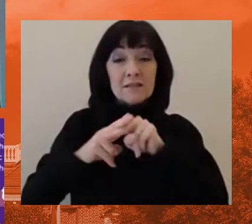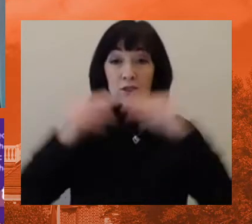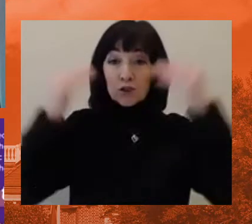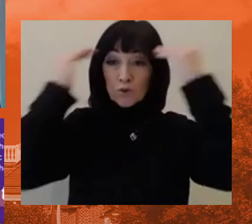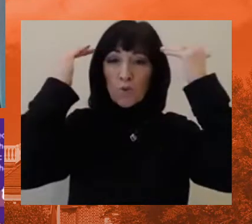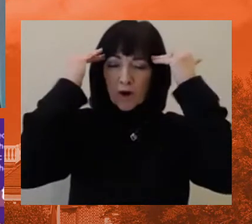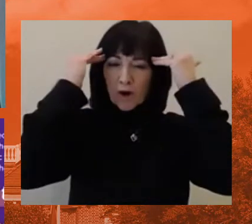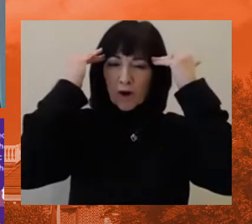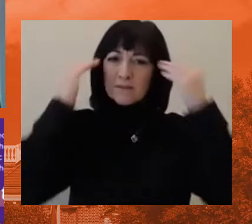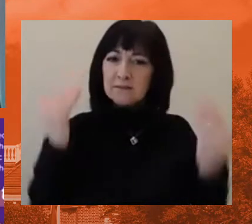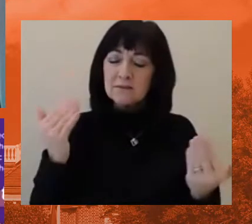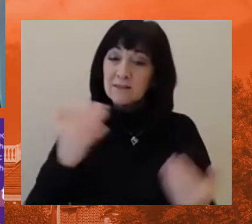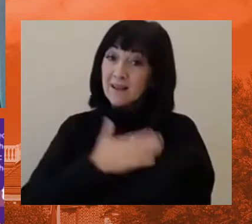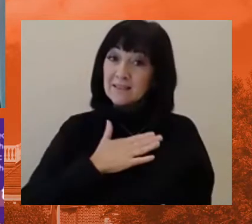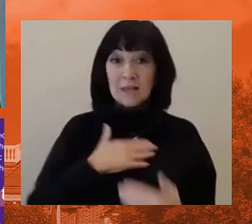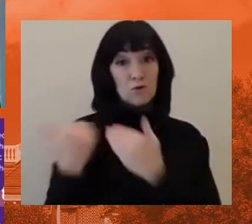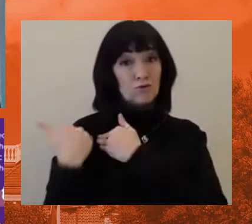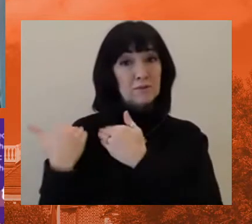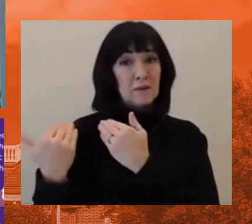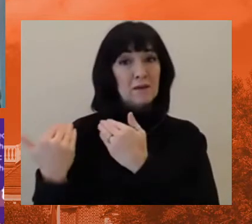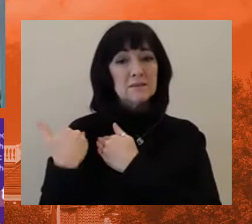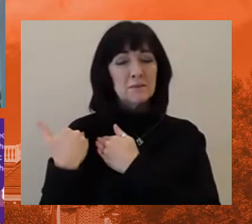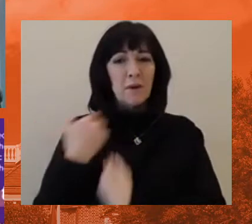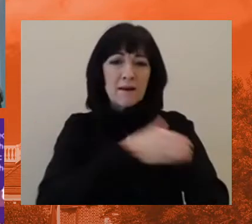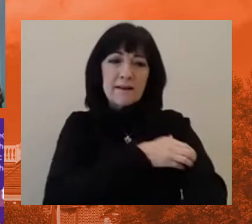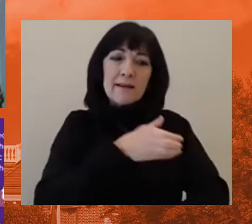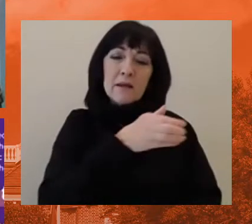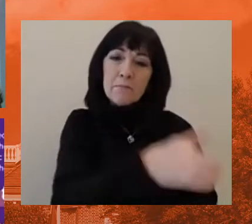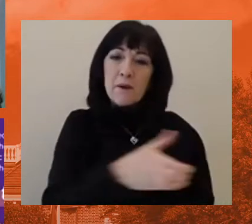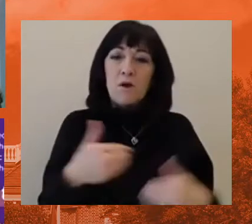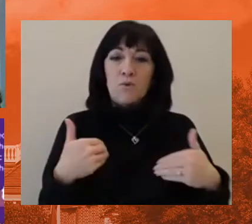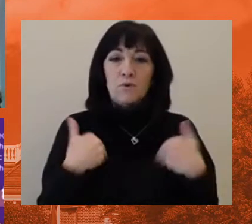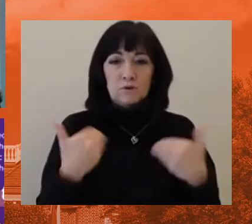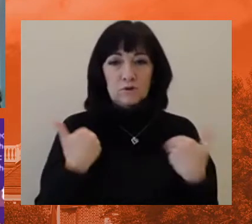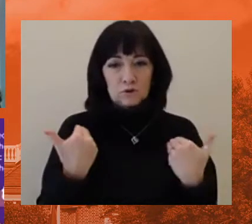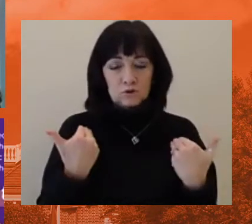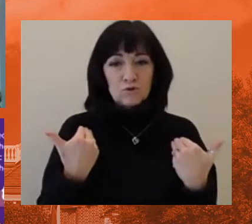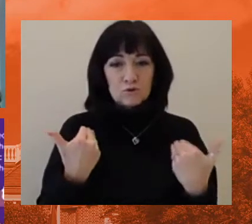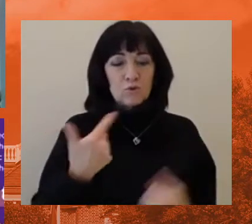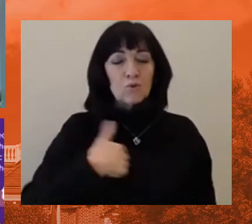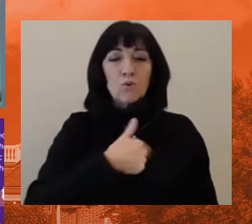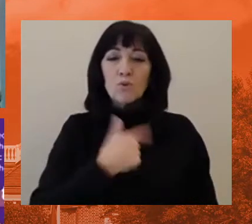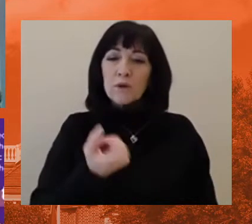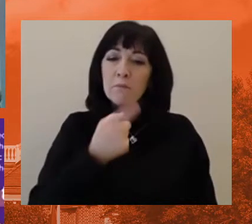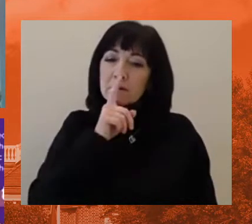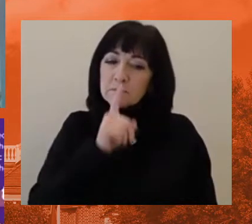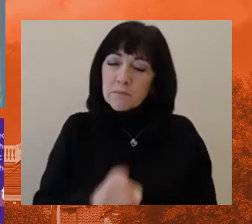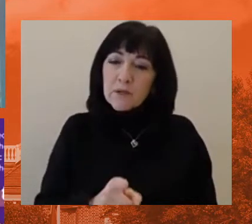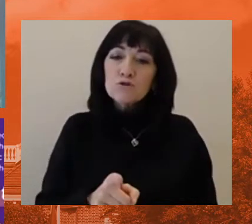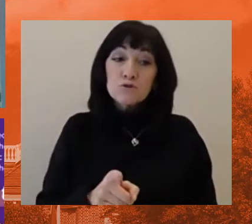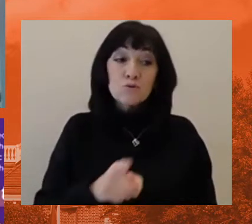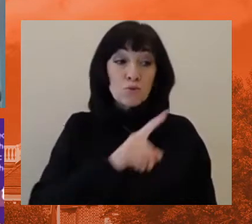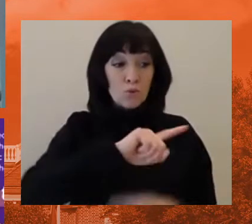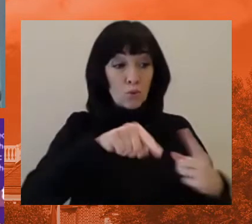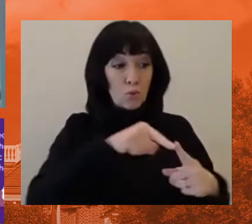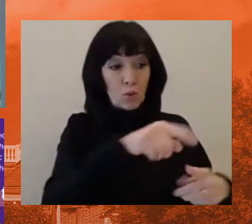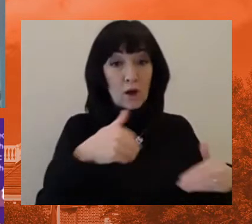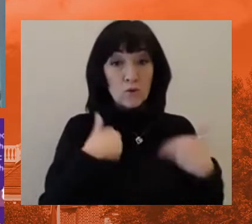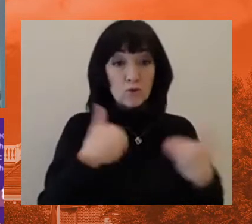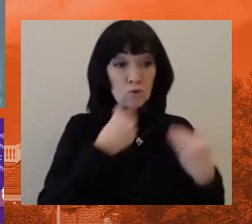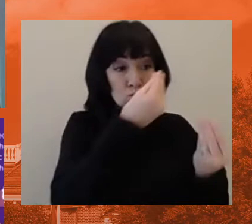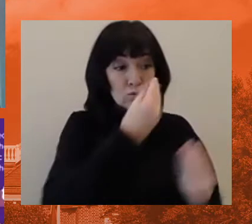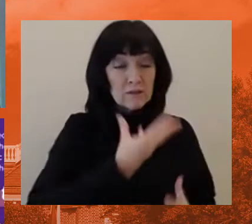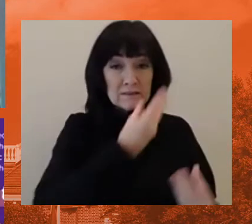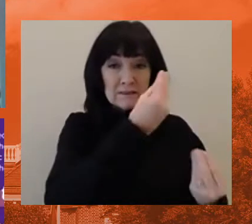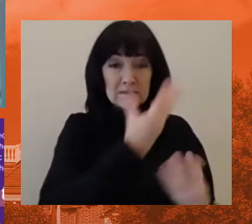youth. In addition, we adults need continuing education. We must ensure that we are listening to our youth and letting